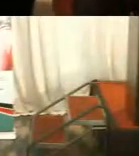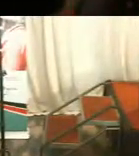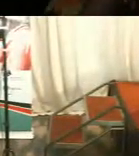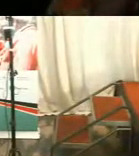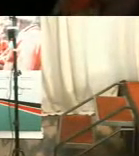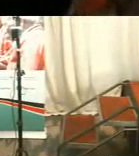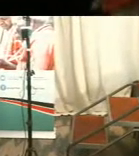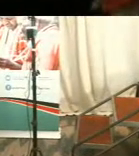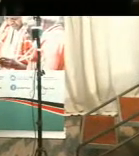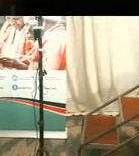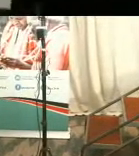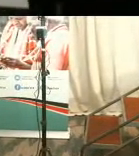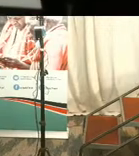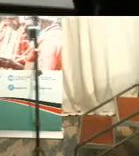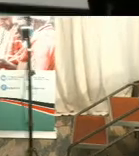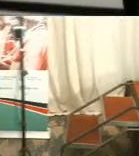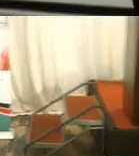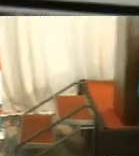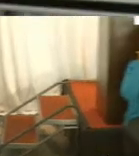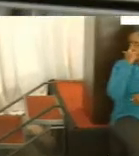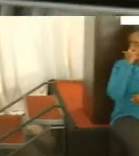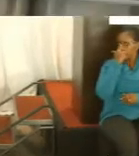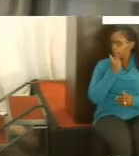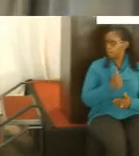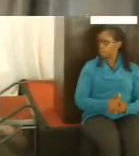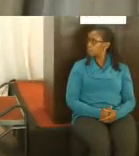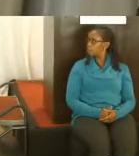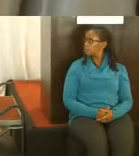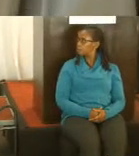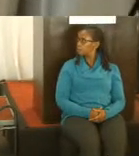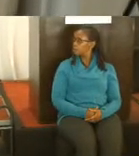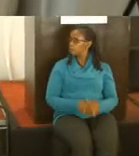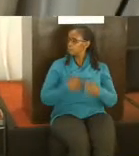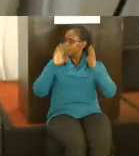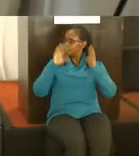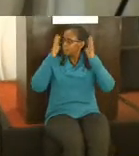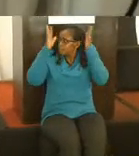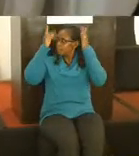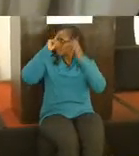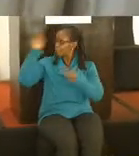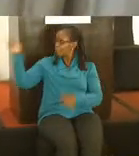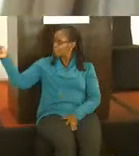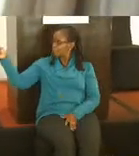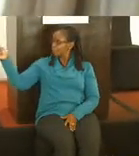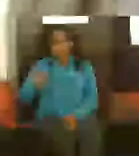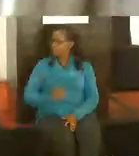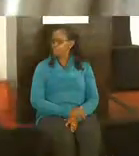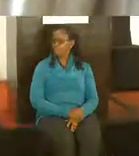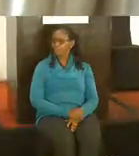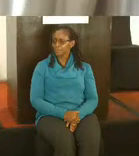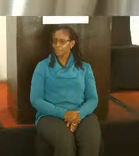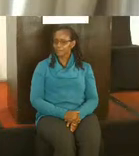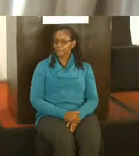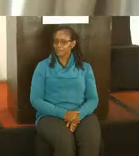good morning uh give it up for Ashley this is Ashley